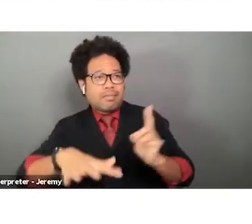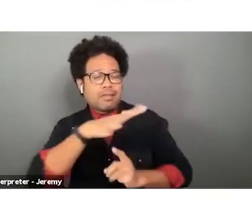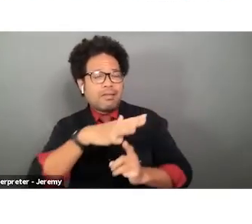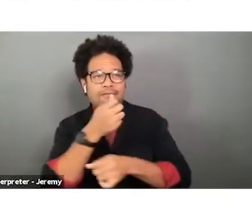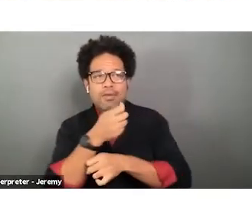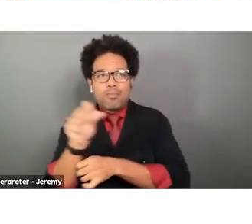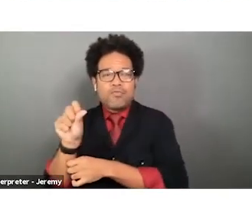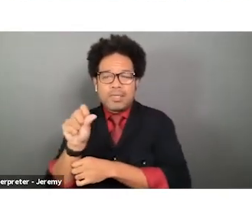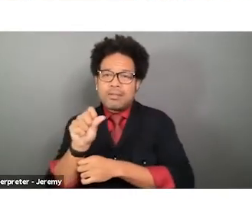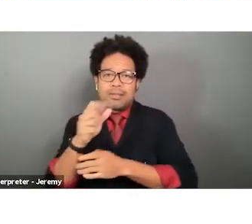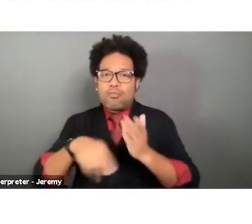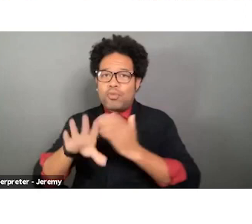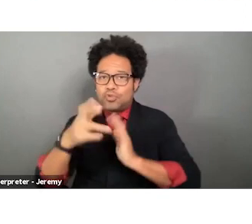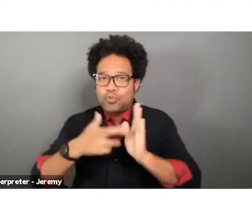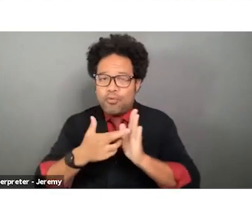what is your role.